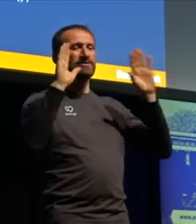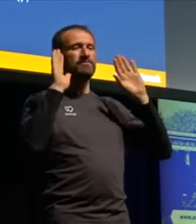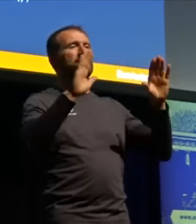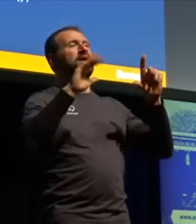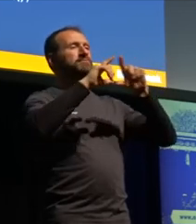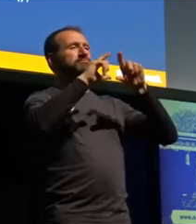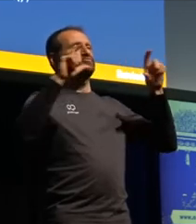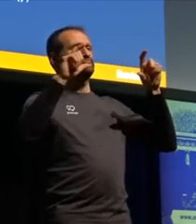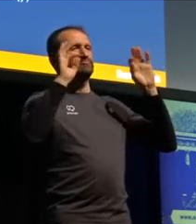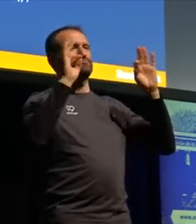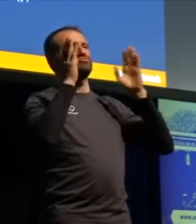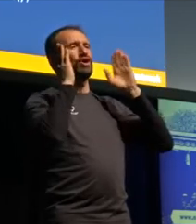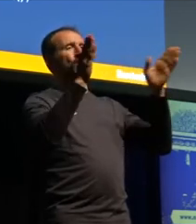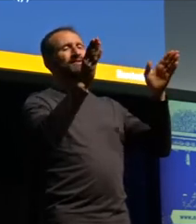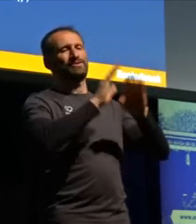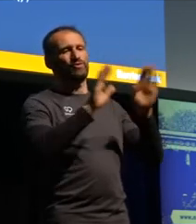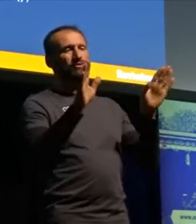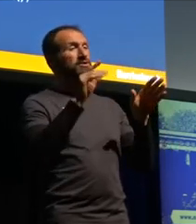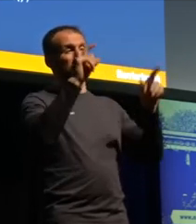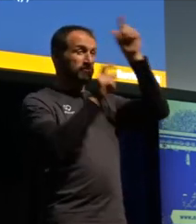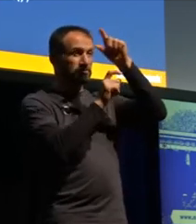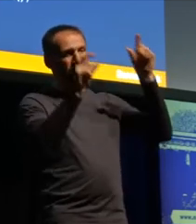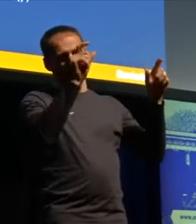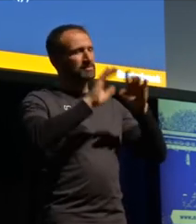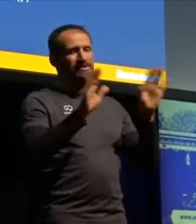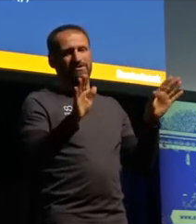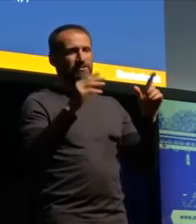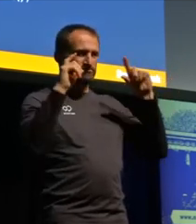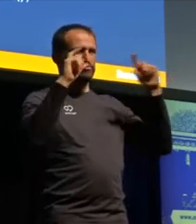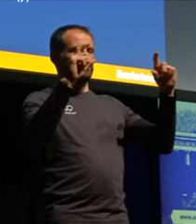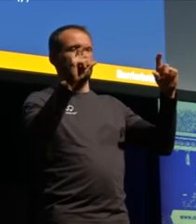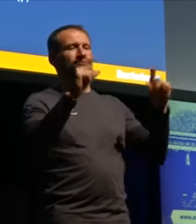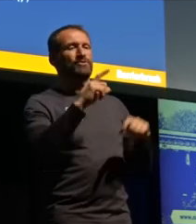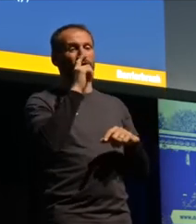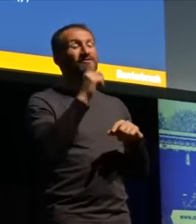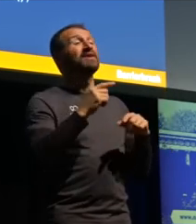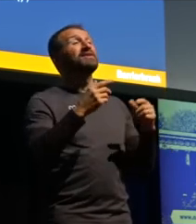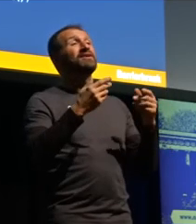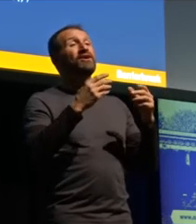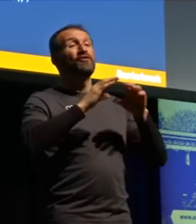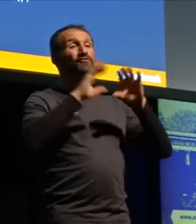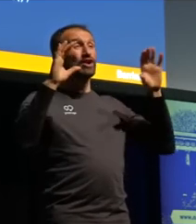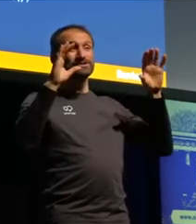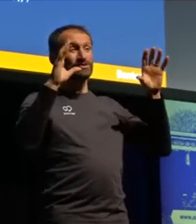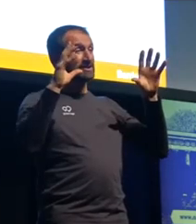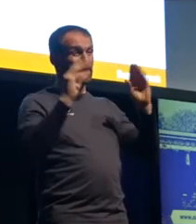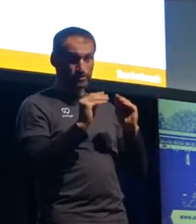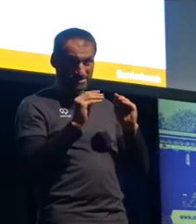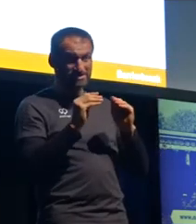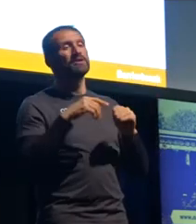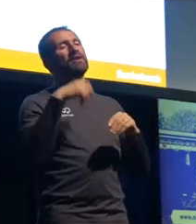lock it to a particular orientation so that it never goes away. And then when you're out of full screen, you can unlock it.